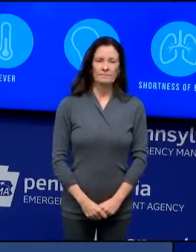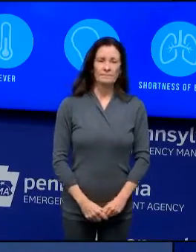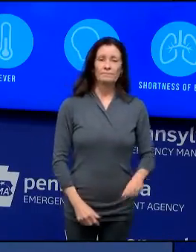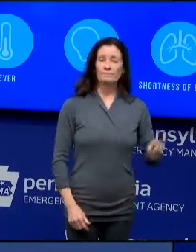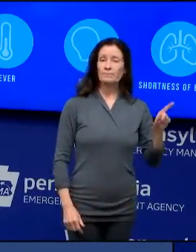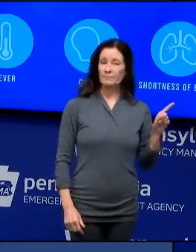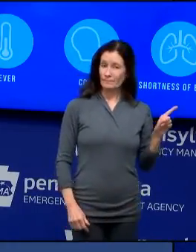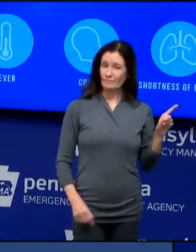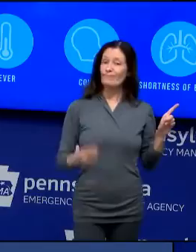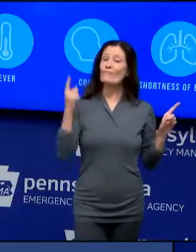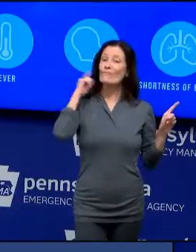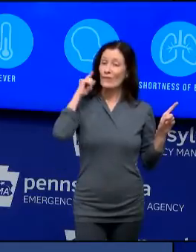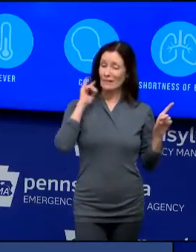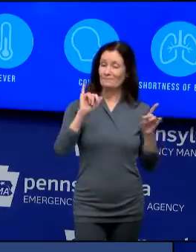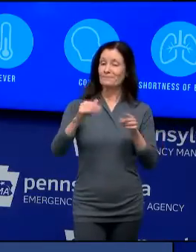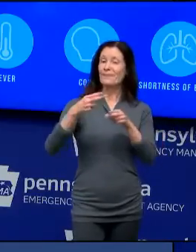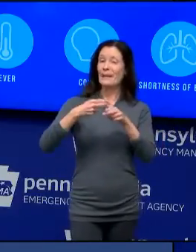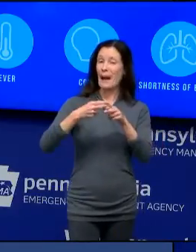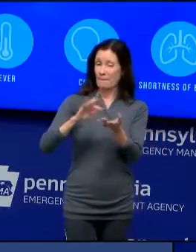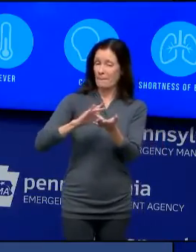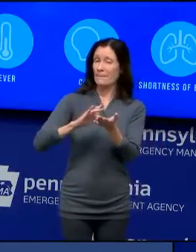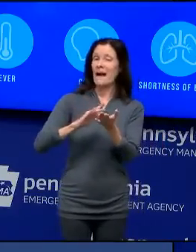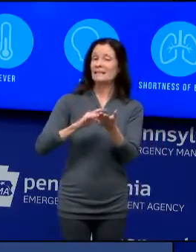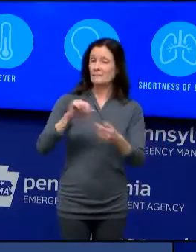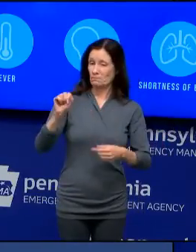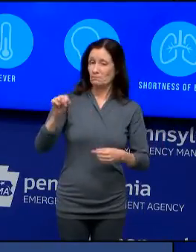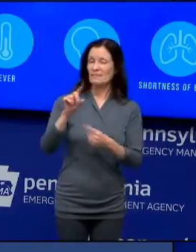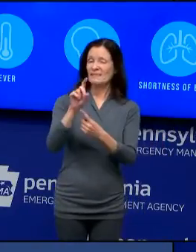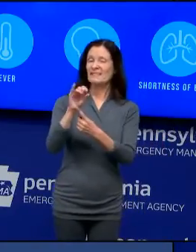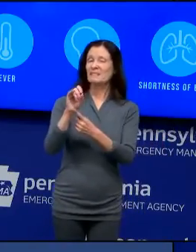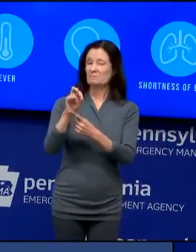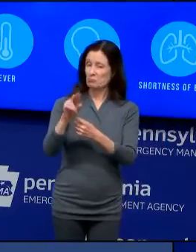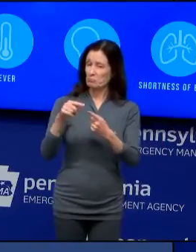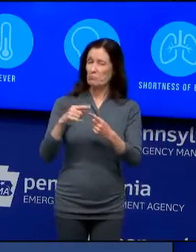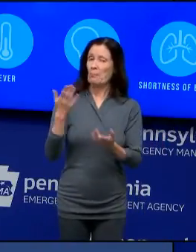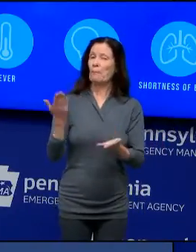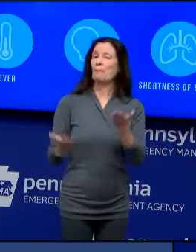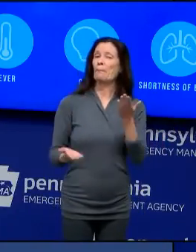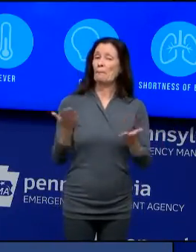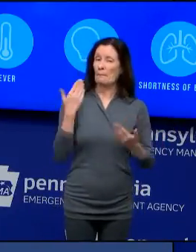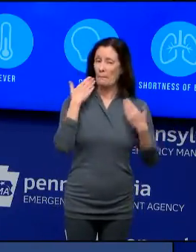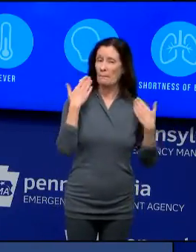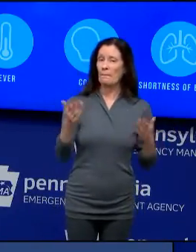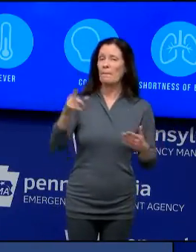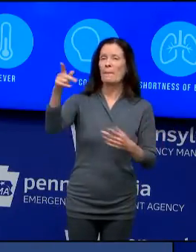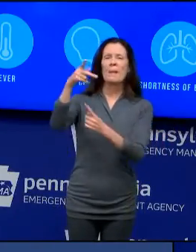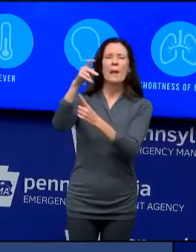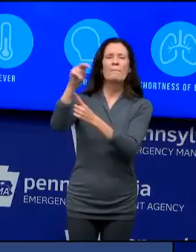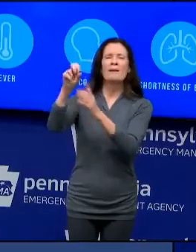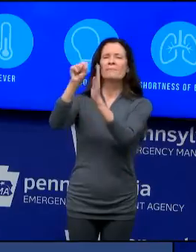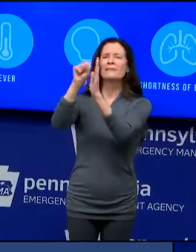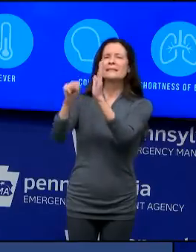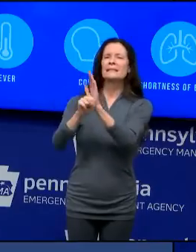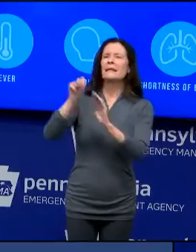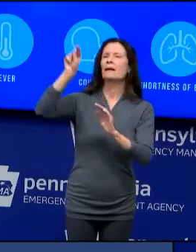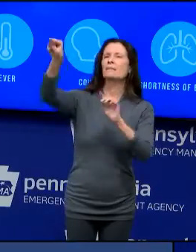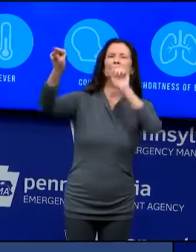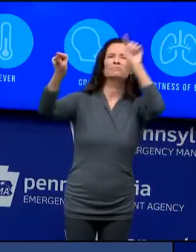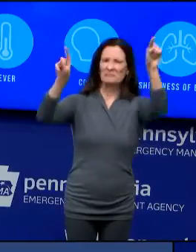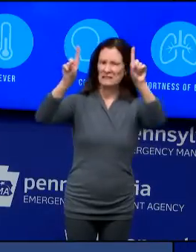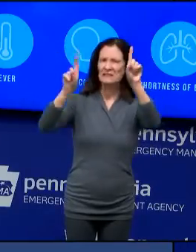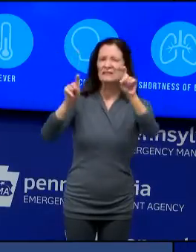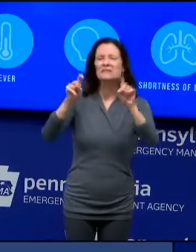treatment for patients with COVID-19 at Penn State and in other institutions. This is a medication that was devised to